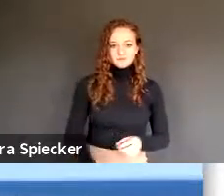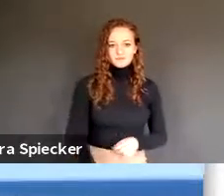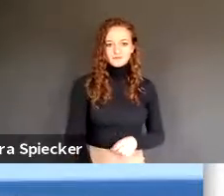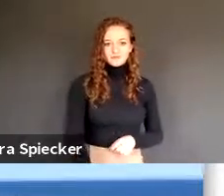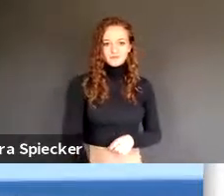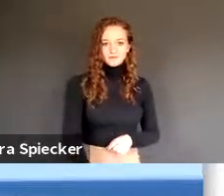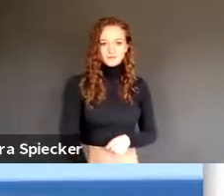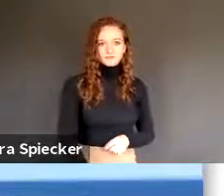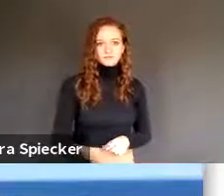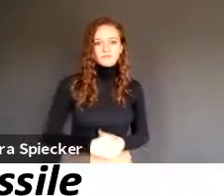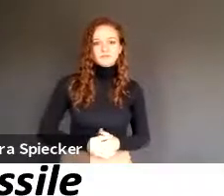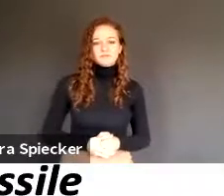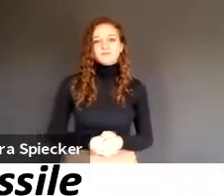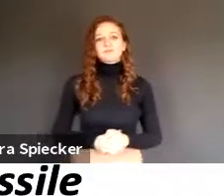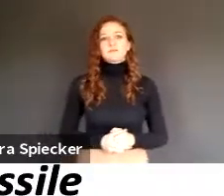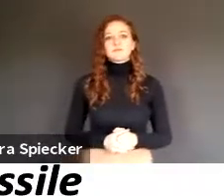intertidal kelps.